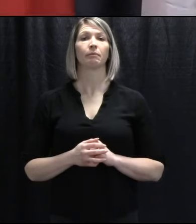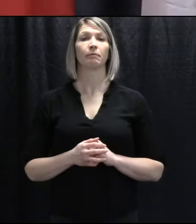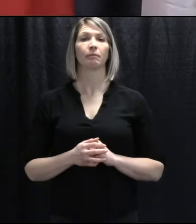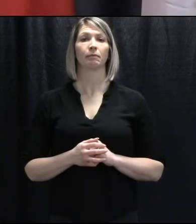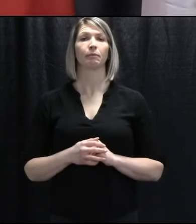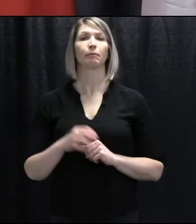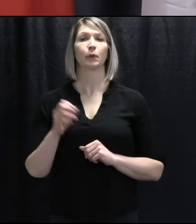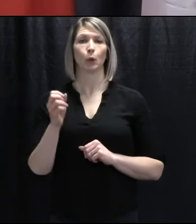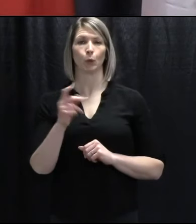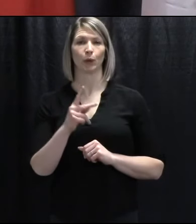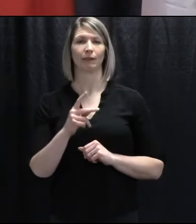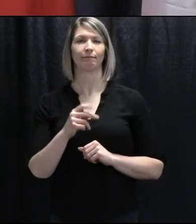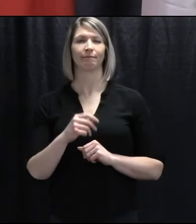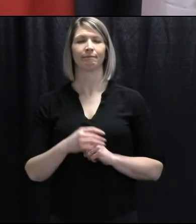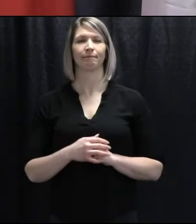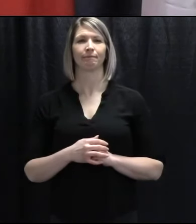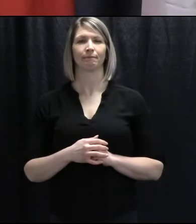thank